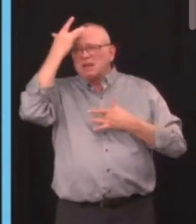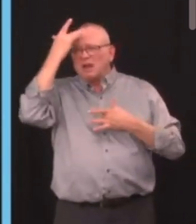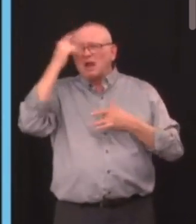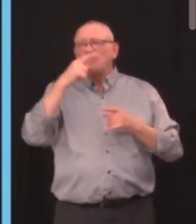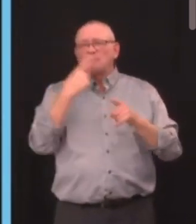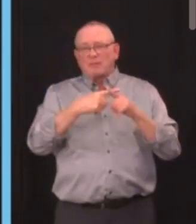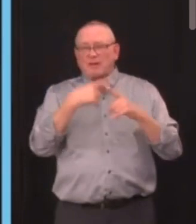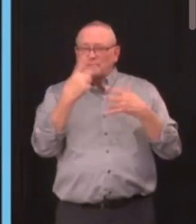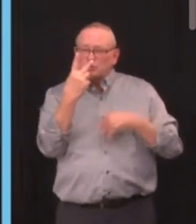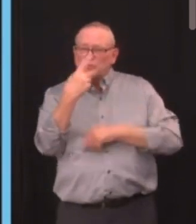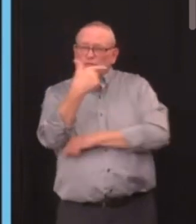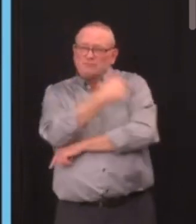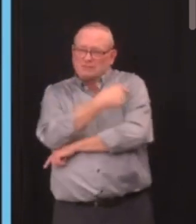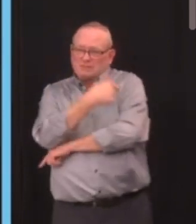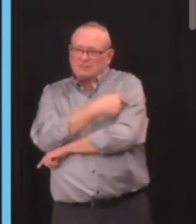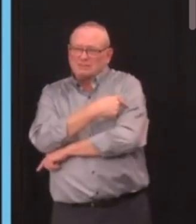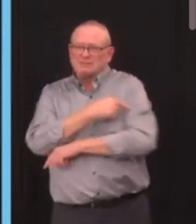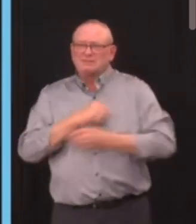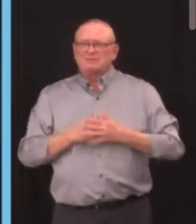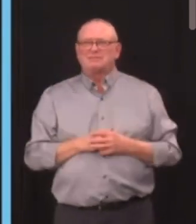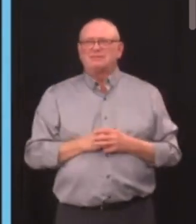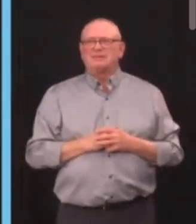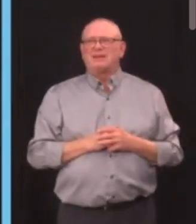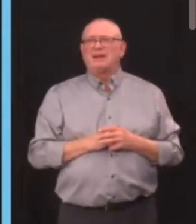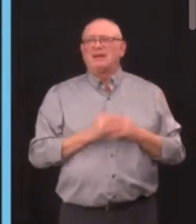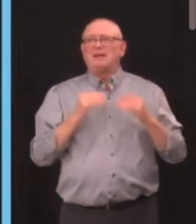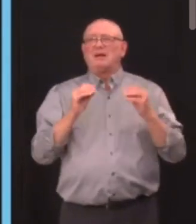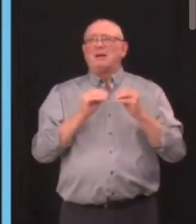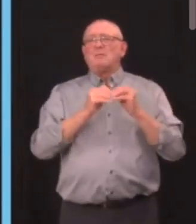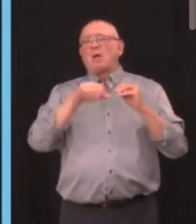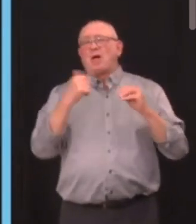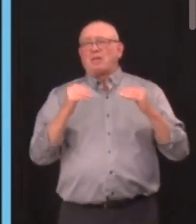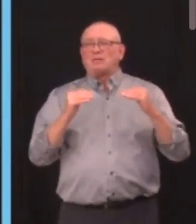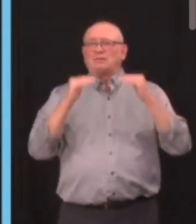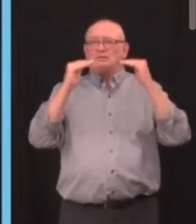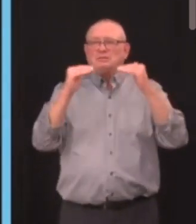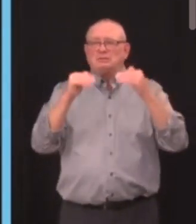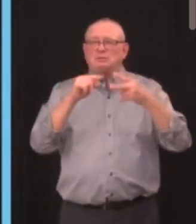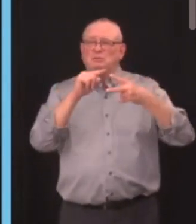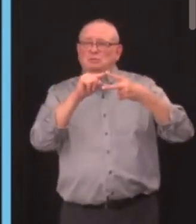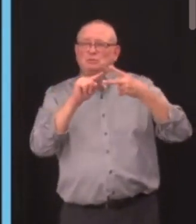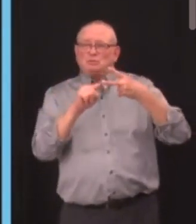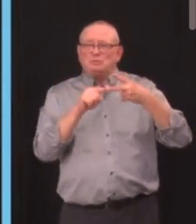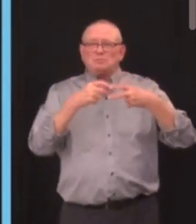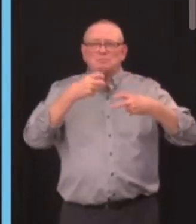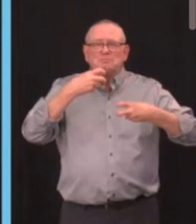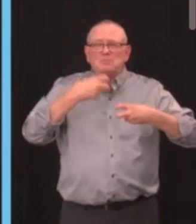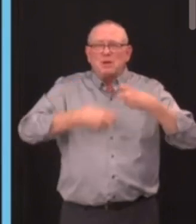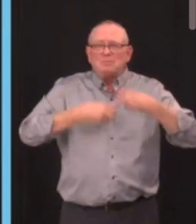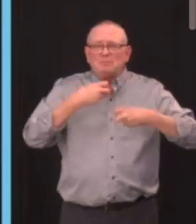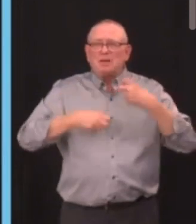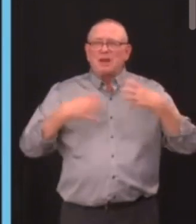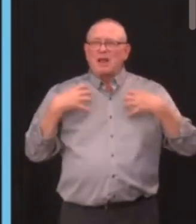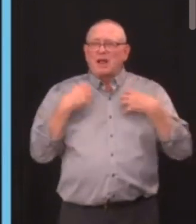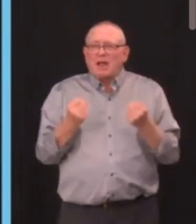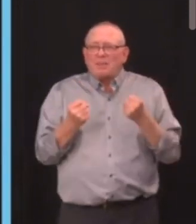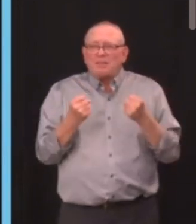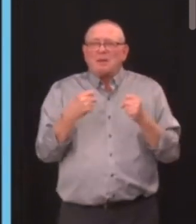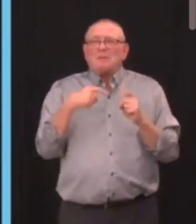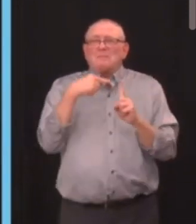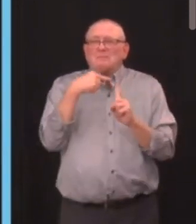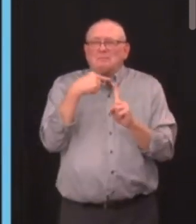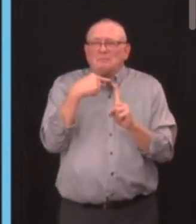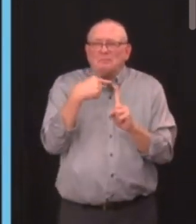of vaccine and 2 or more pre-existing conditions. Now, that's in addition to the people who are currently